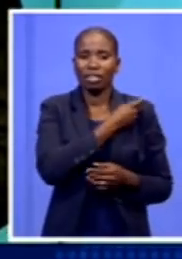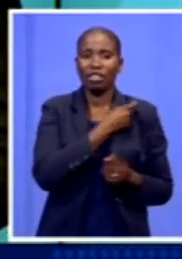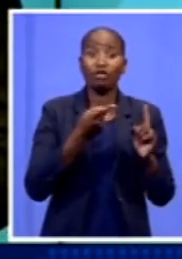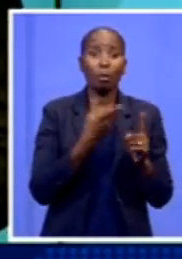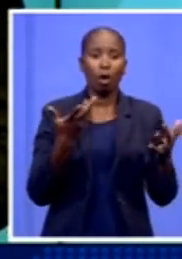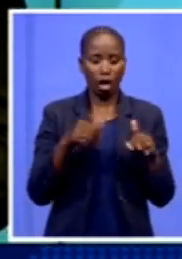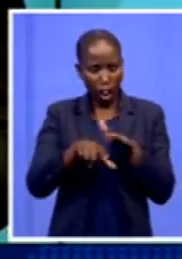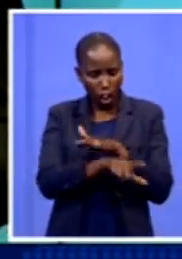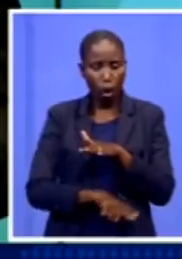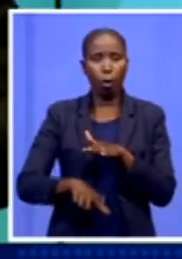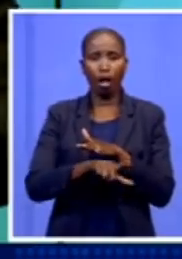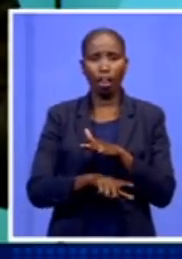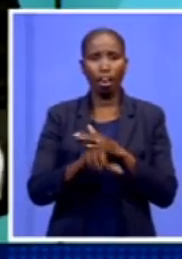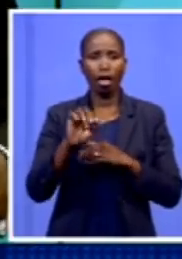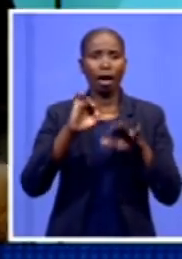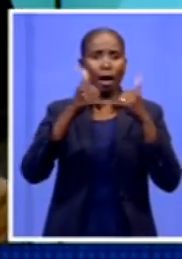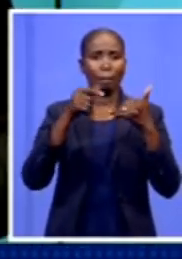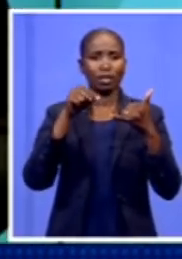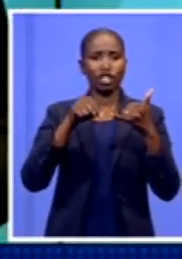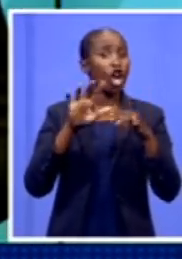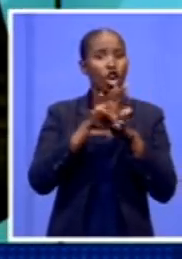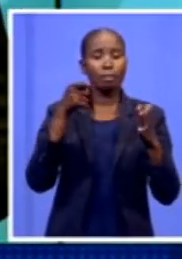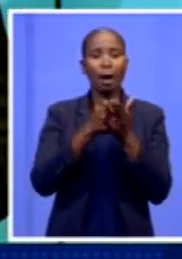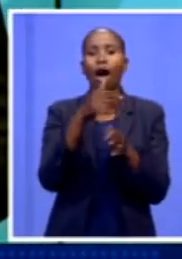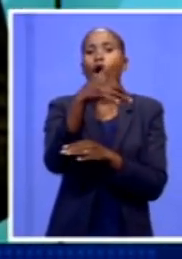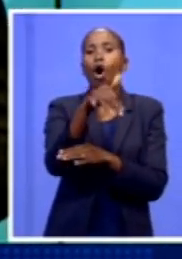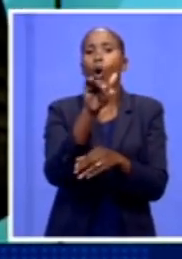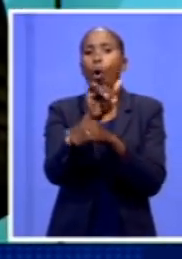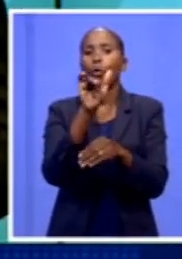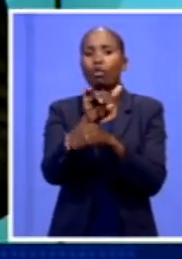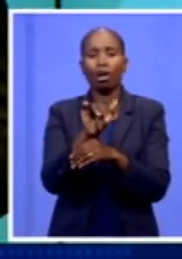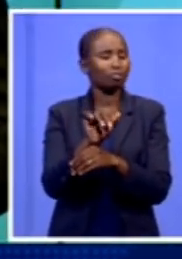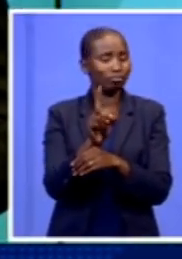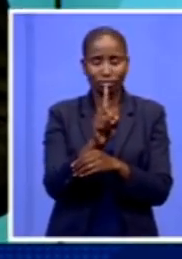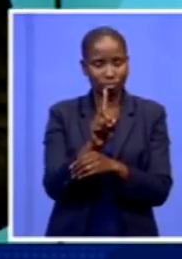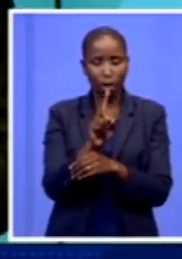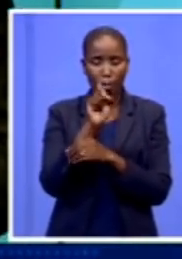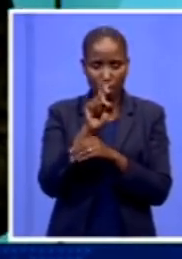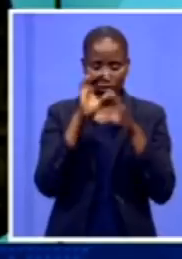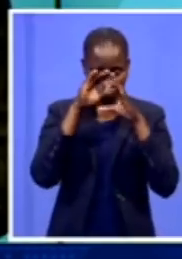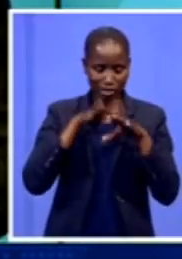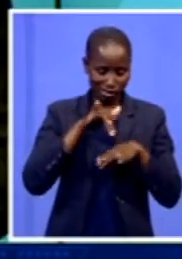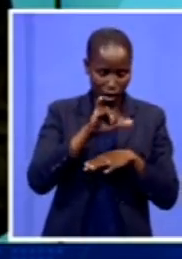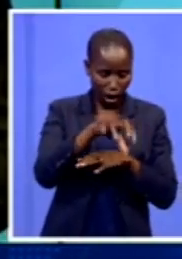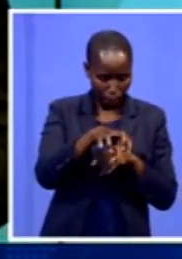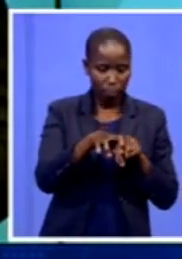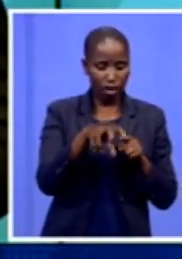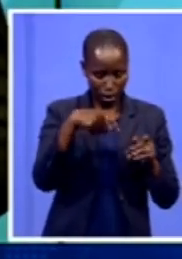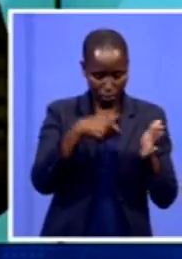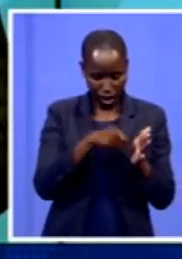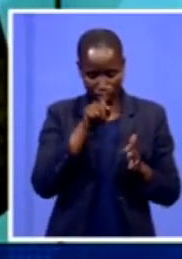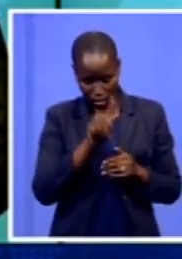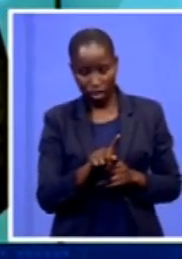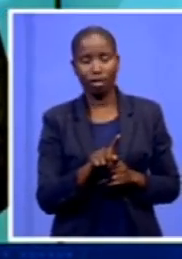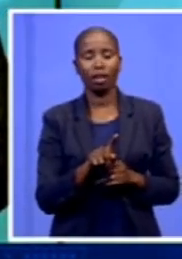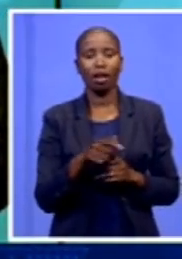of going outside of those hubs that will have been set up to go and buy vaccines for distribution to the